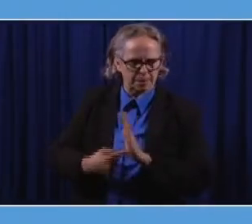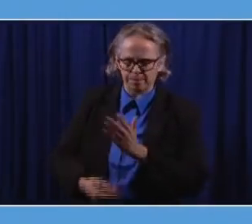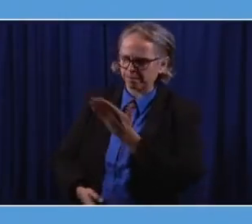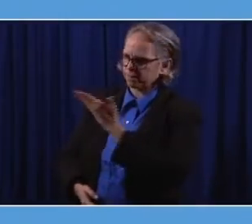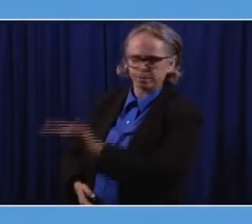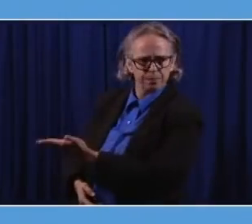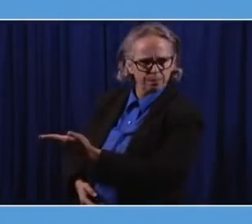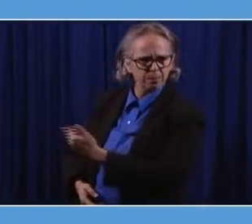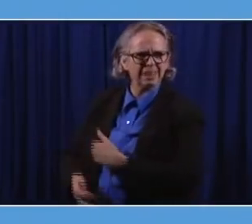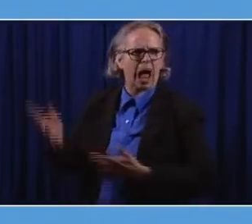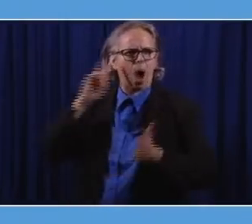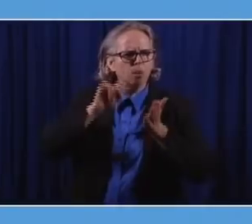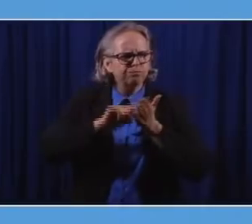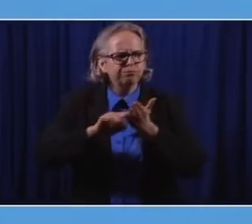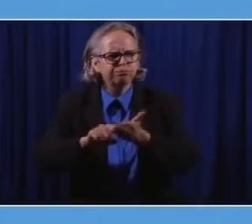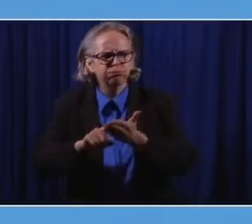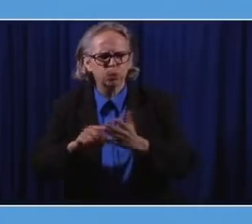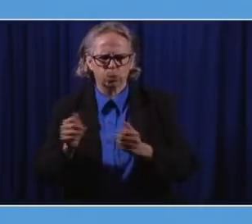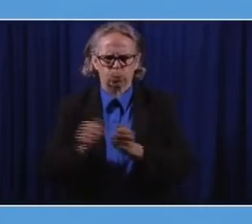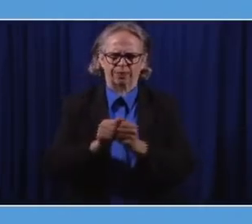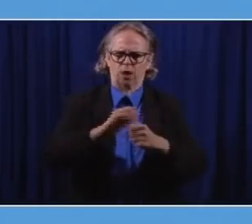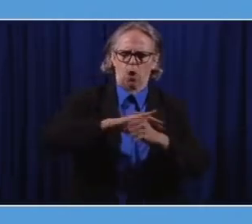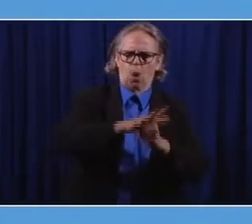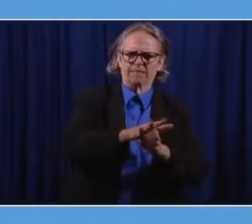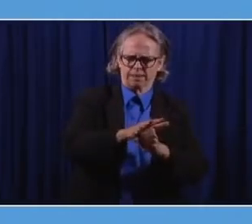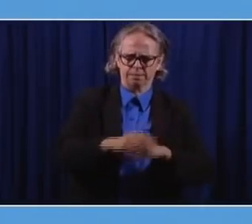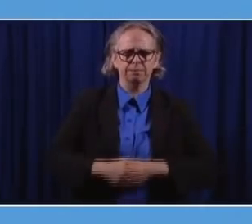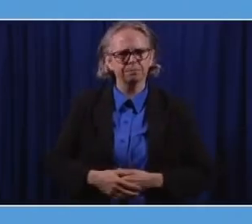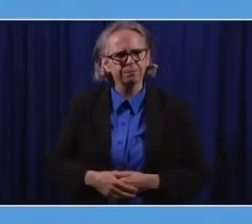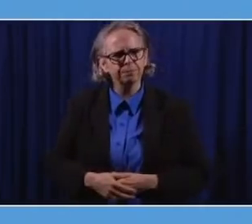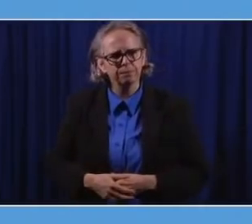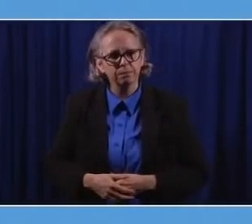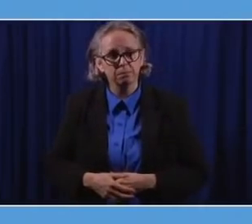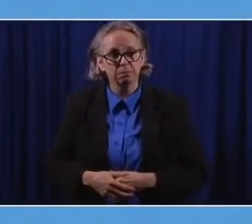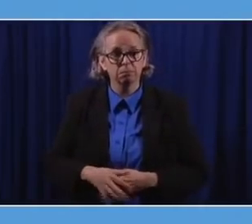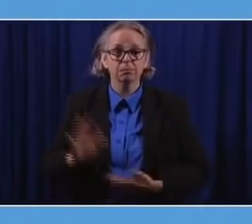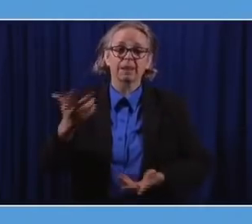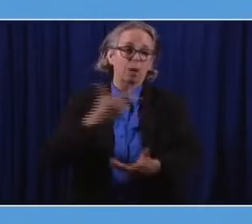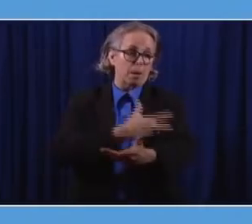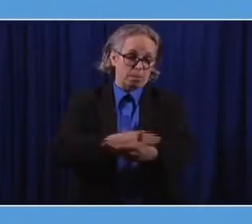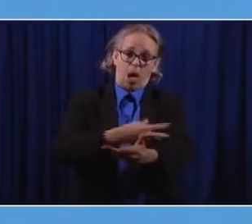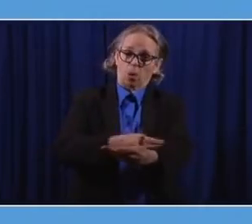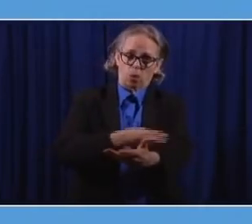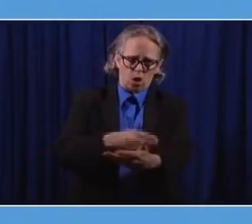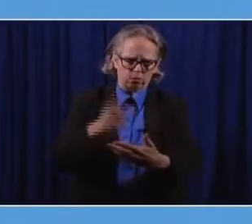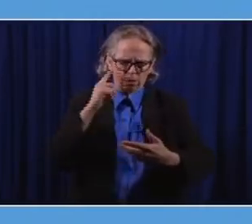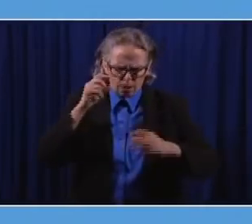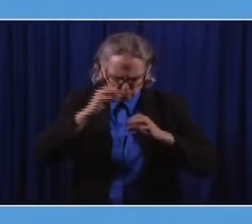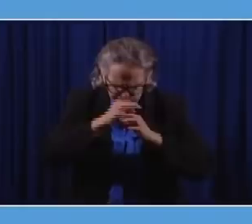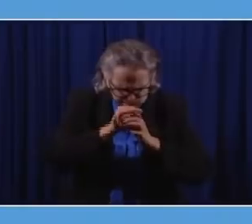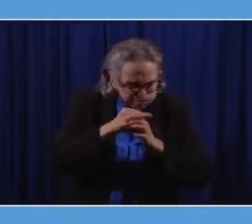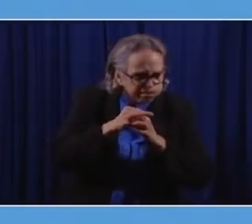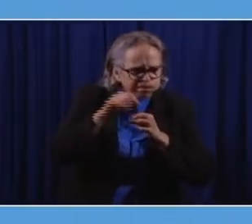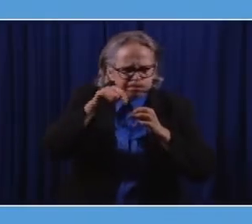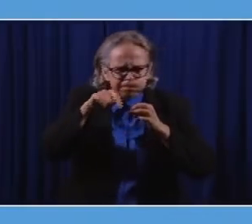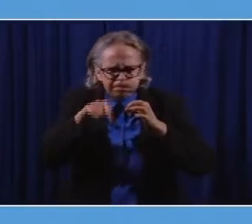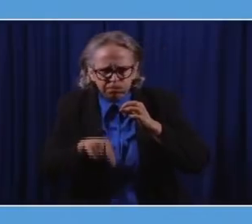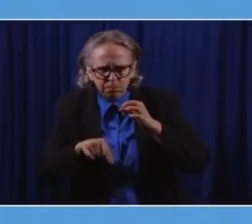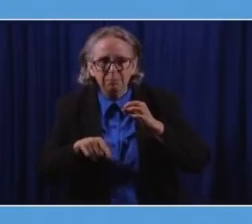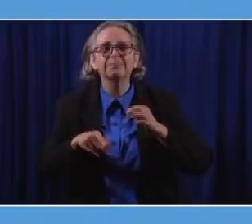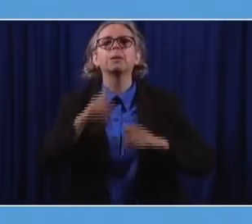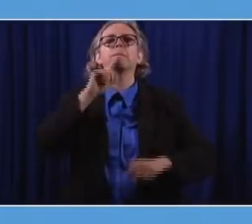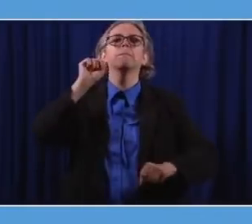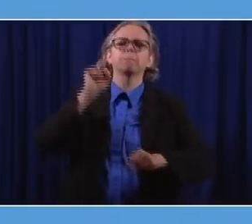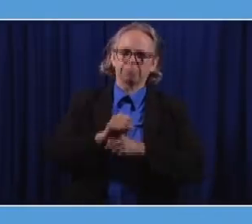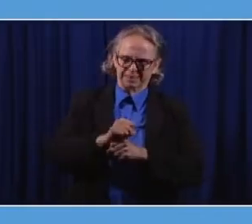You can measure these antibodies in a person's blood. That's why one of the kind of interesting indicators